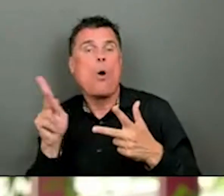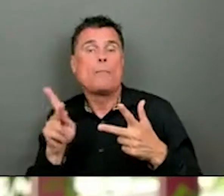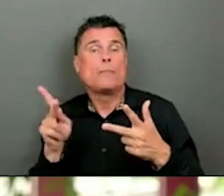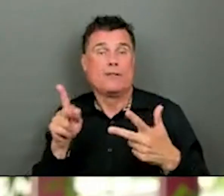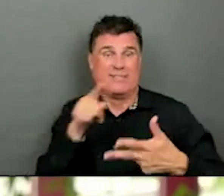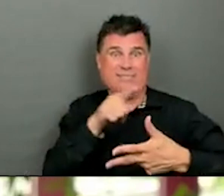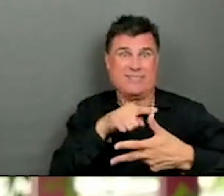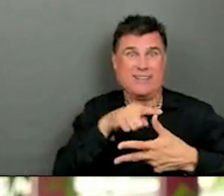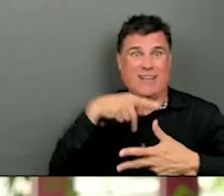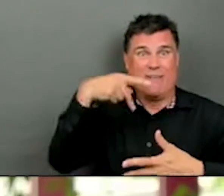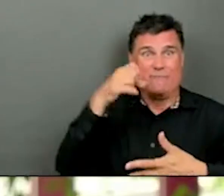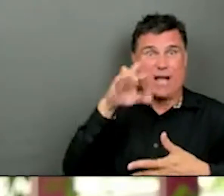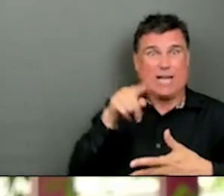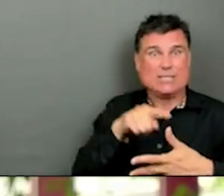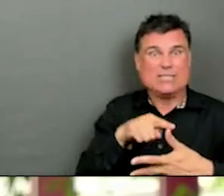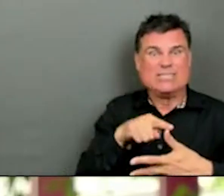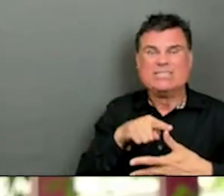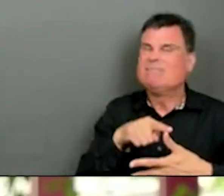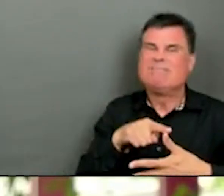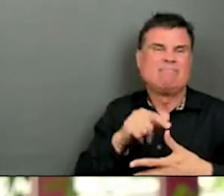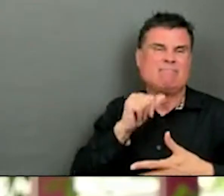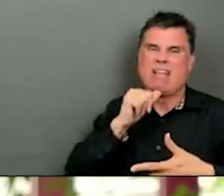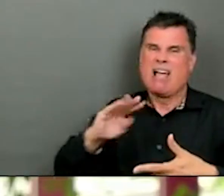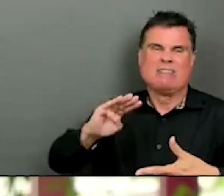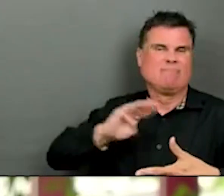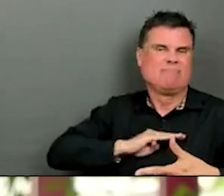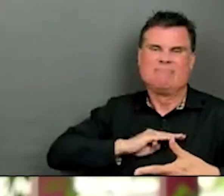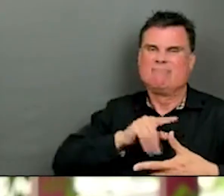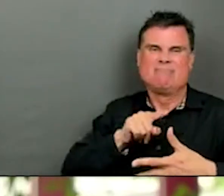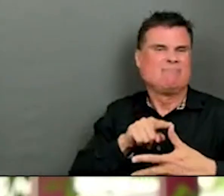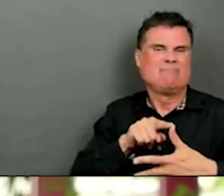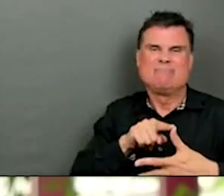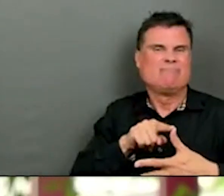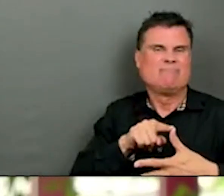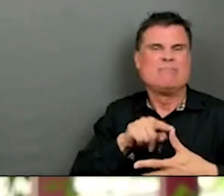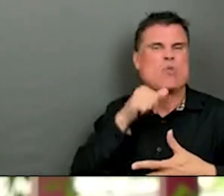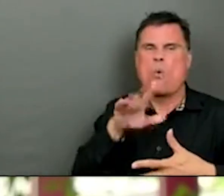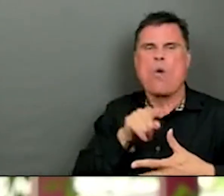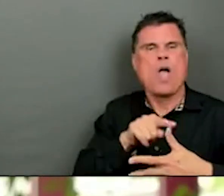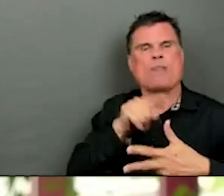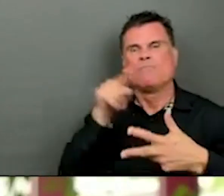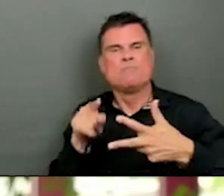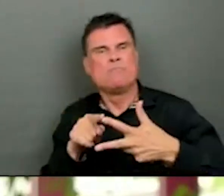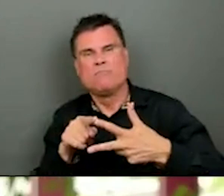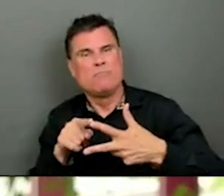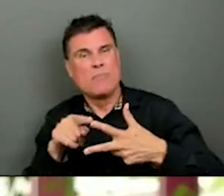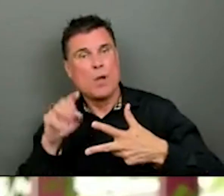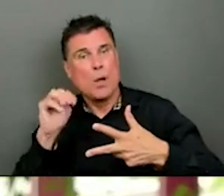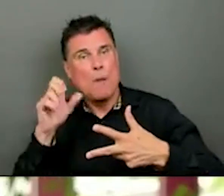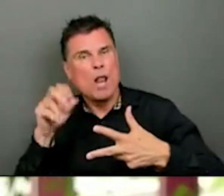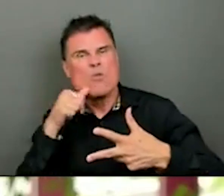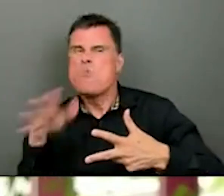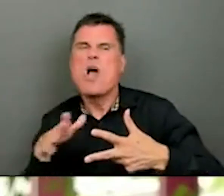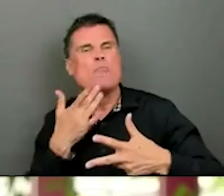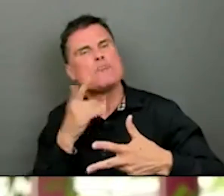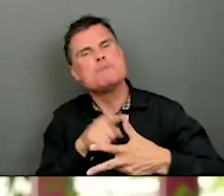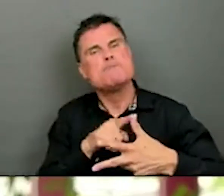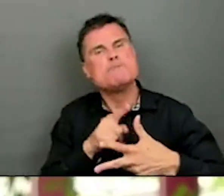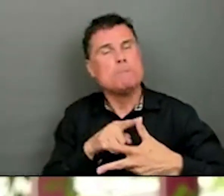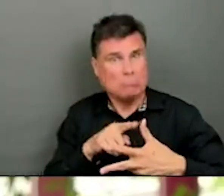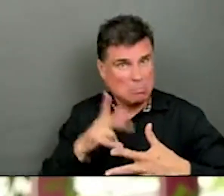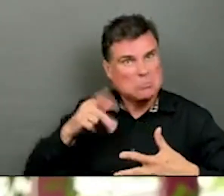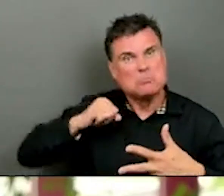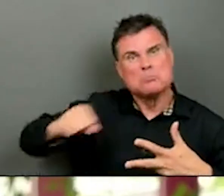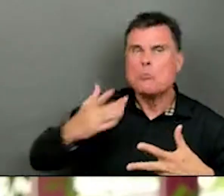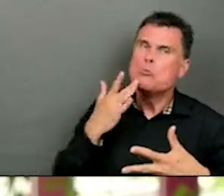Moderna. Are we seeing any refusals here in BC? You know what? I think there's a little bit of brand